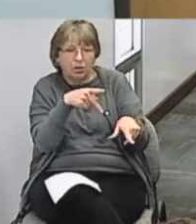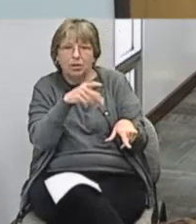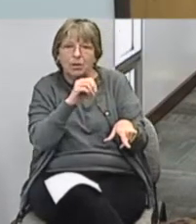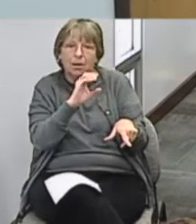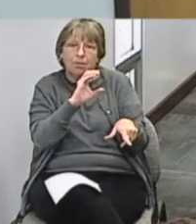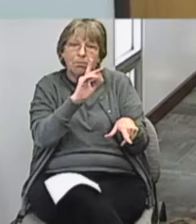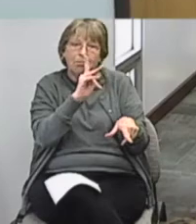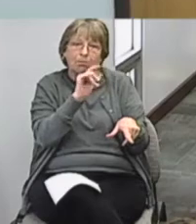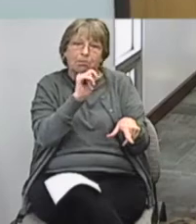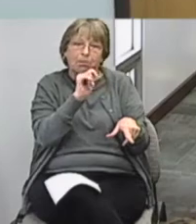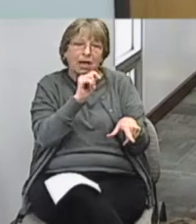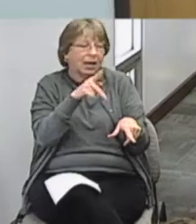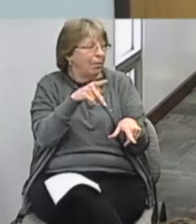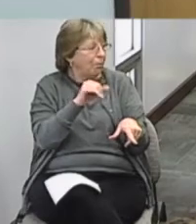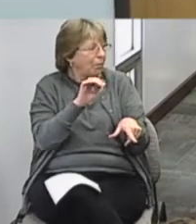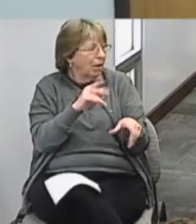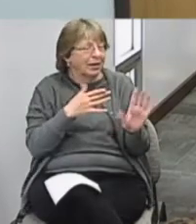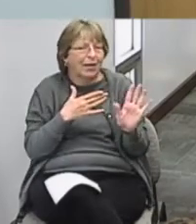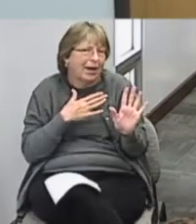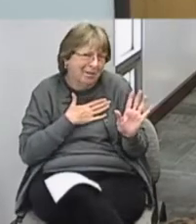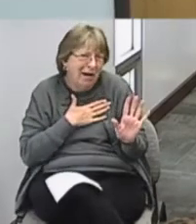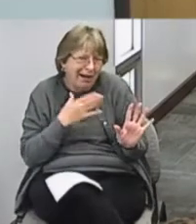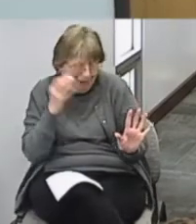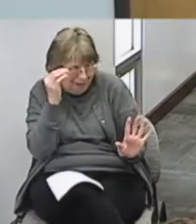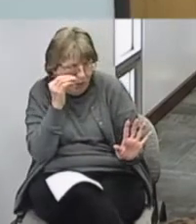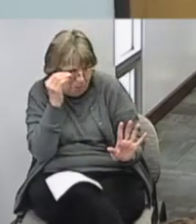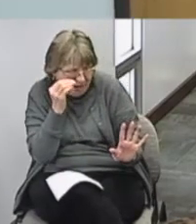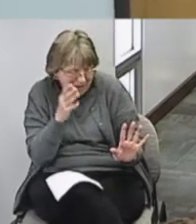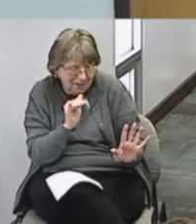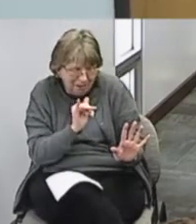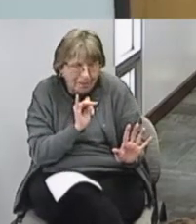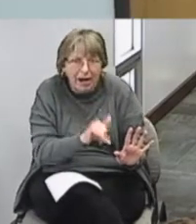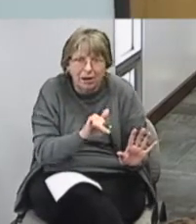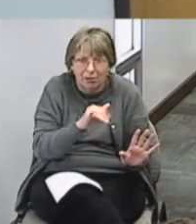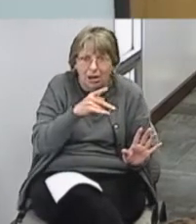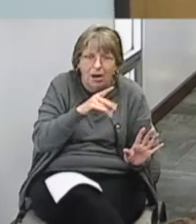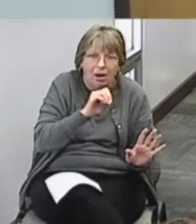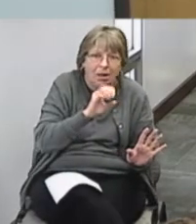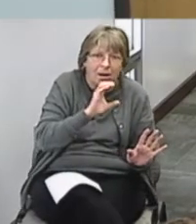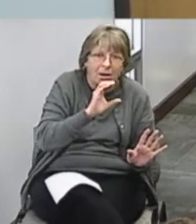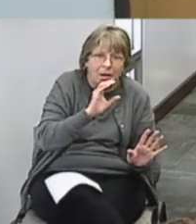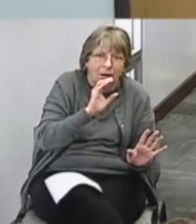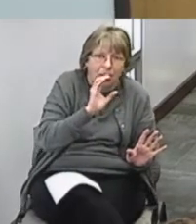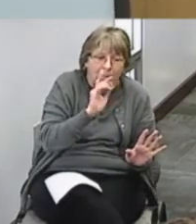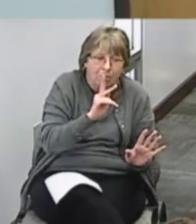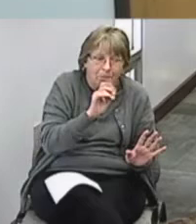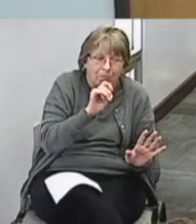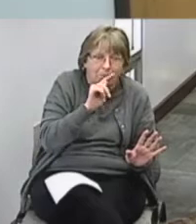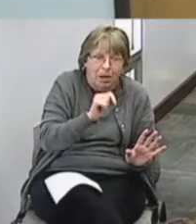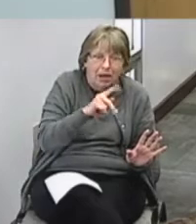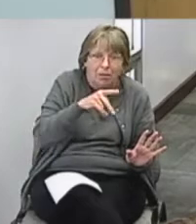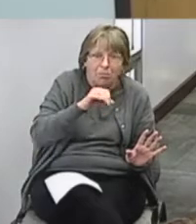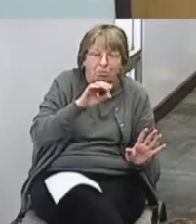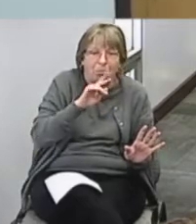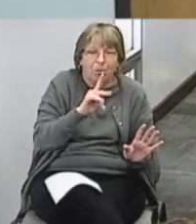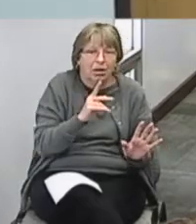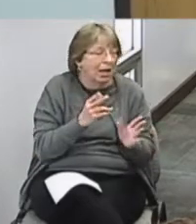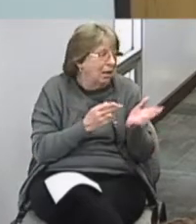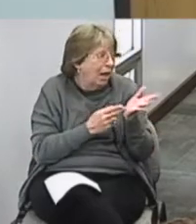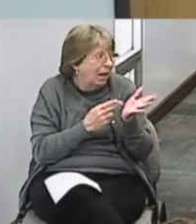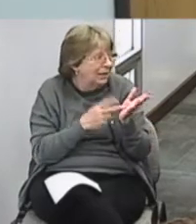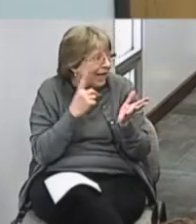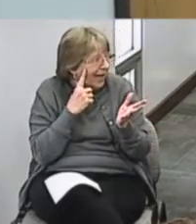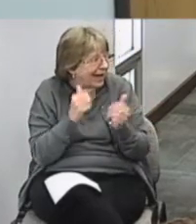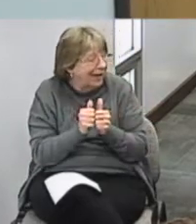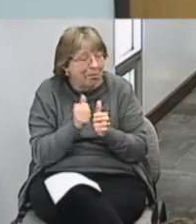That's kind of like where I'm at. Just to give you my own little thing about the pocket park, I kind of, you know, obviously, I think the majority